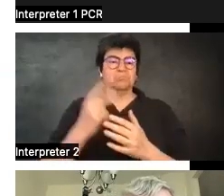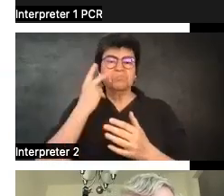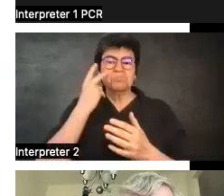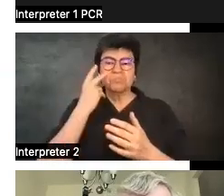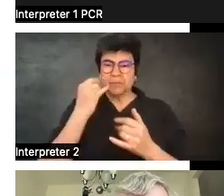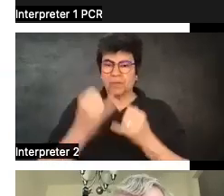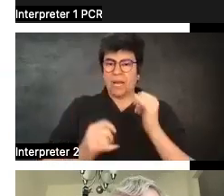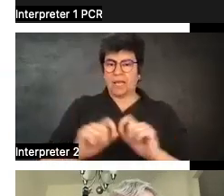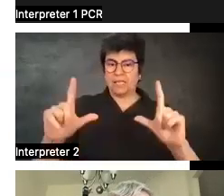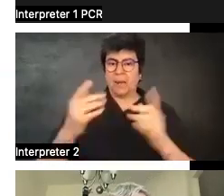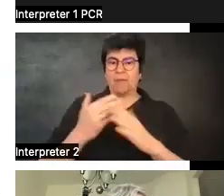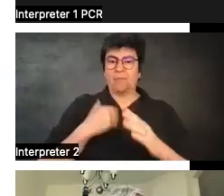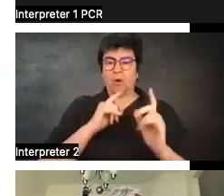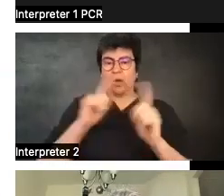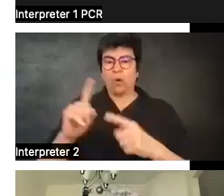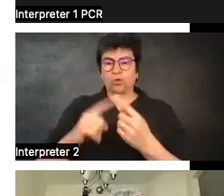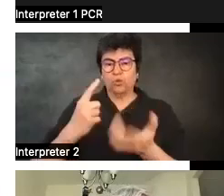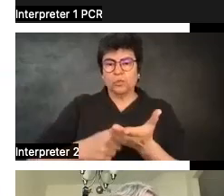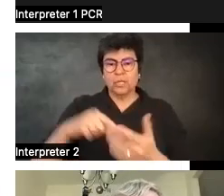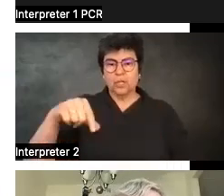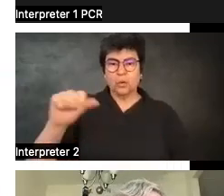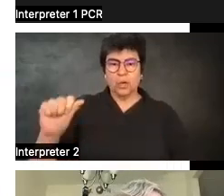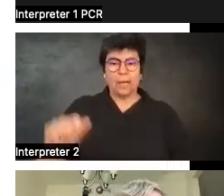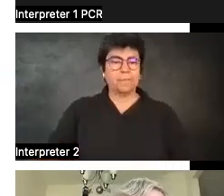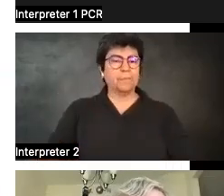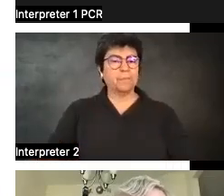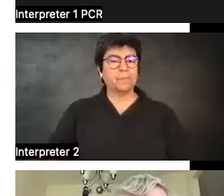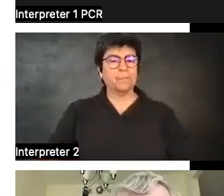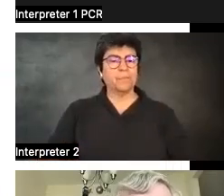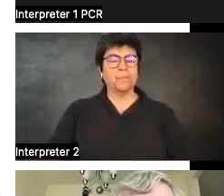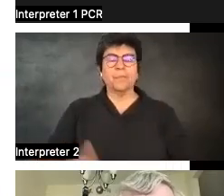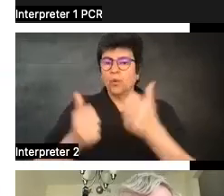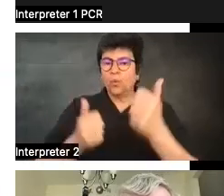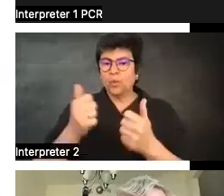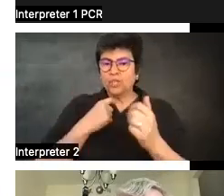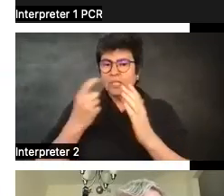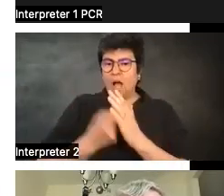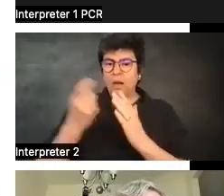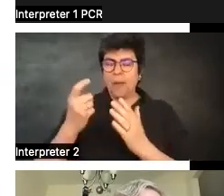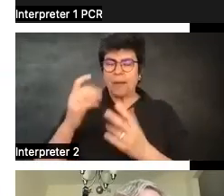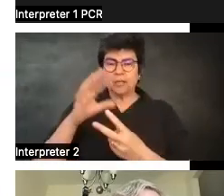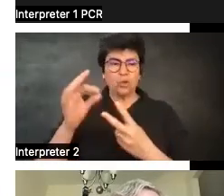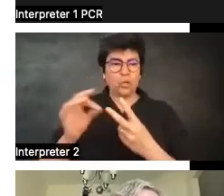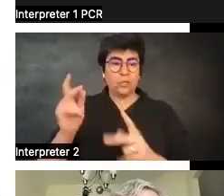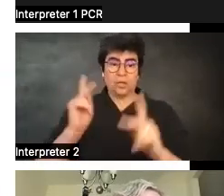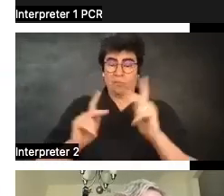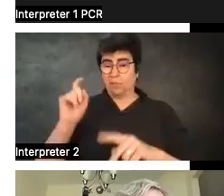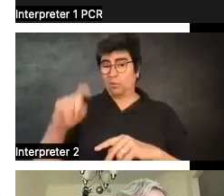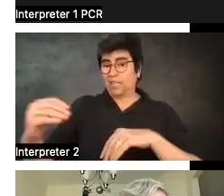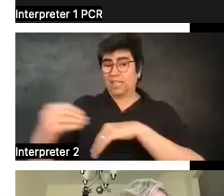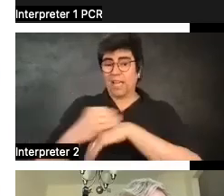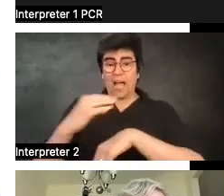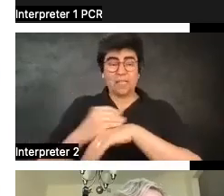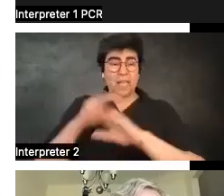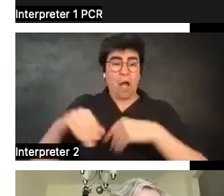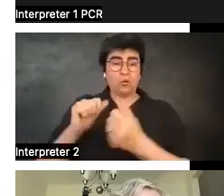slide here before we go to the discussion. So which is the automatic choice? People need guidance of how to